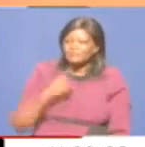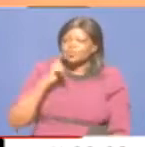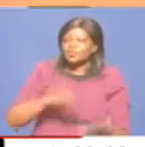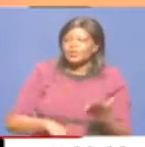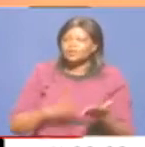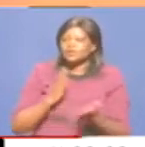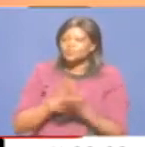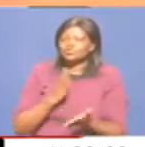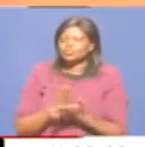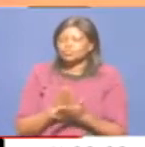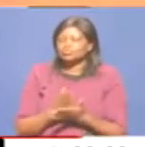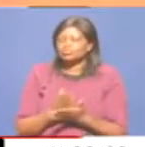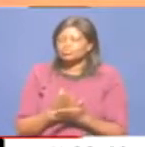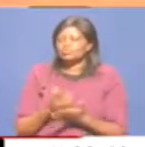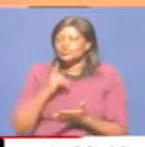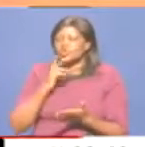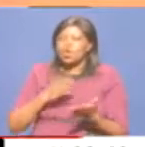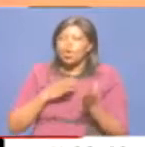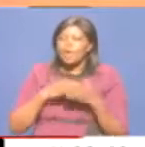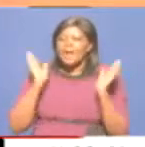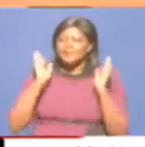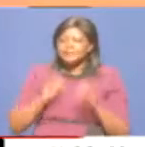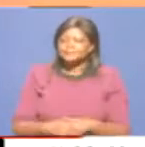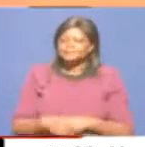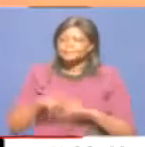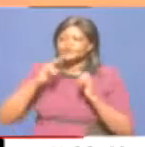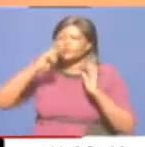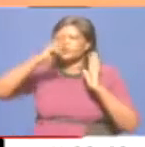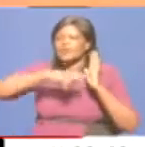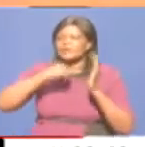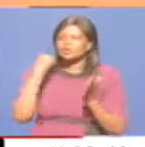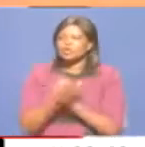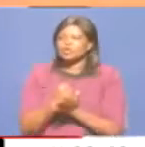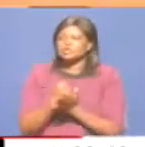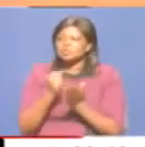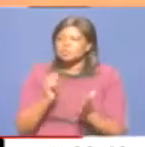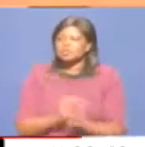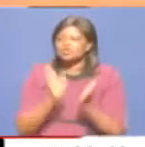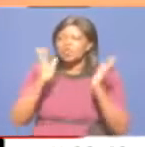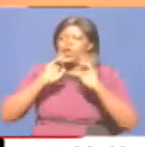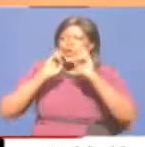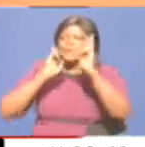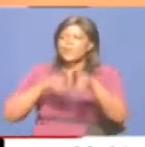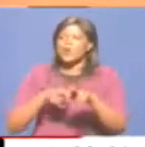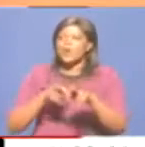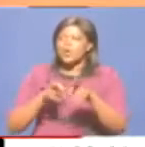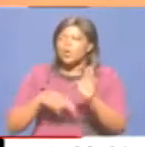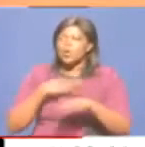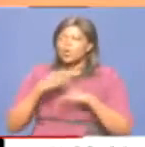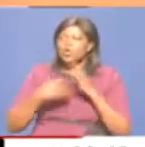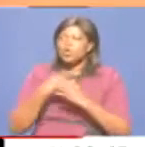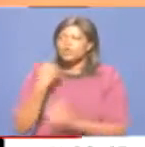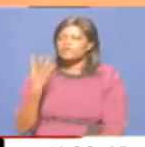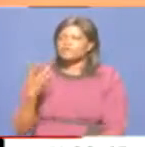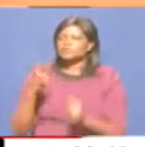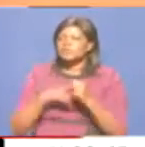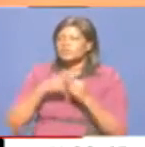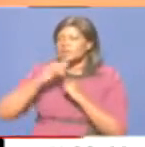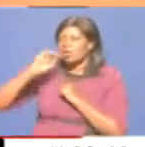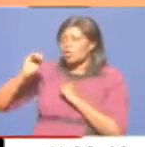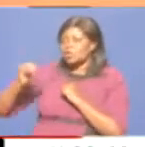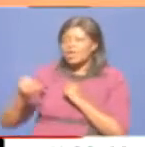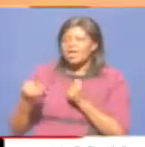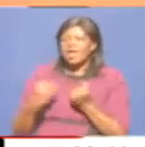fear of contradiction that if you read the Auditor General report, in all the 47 counties, there has